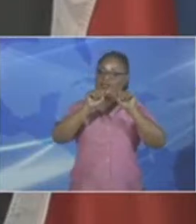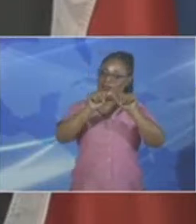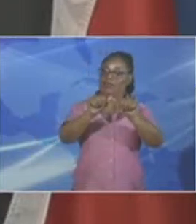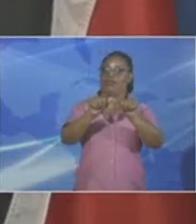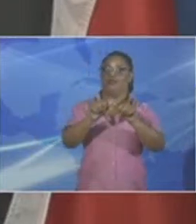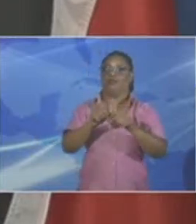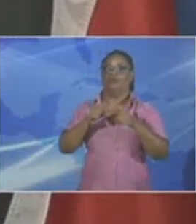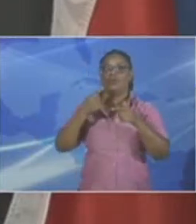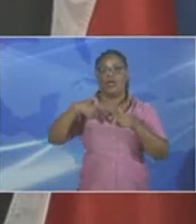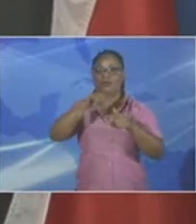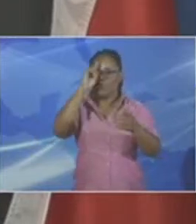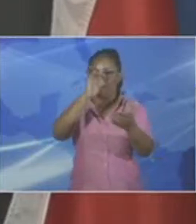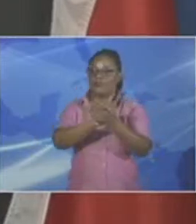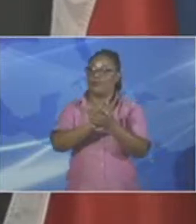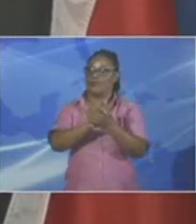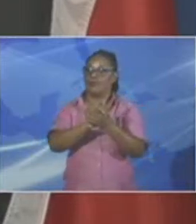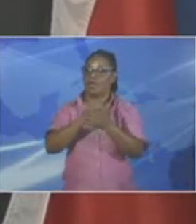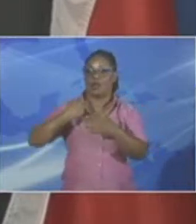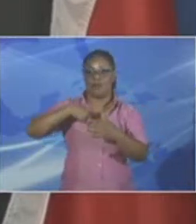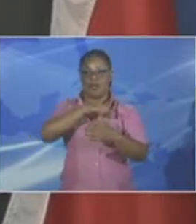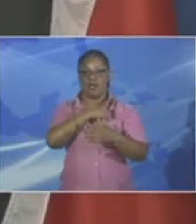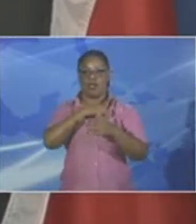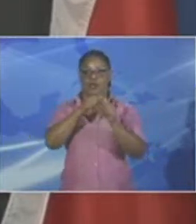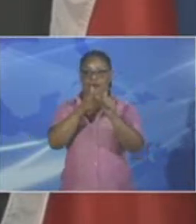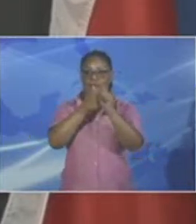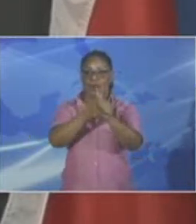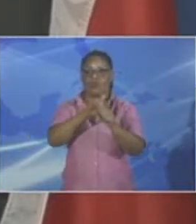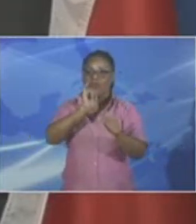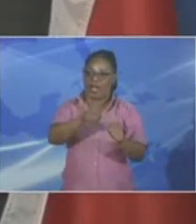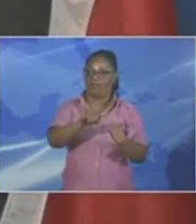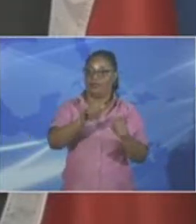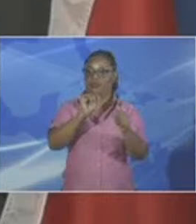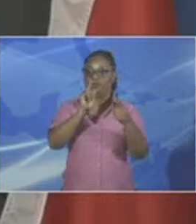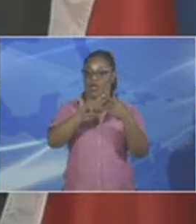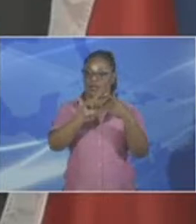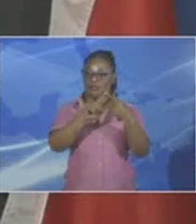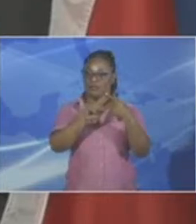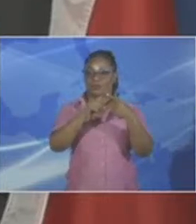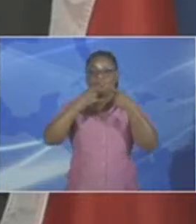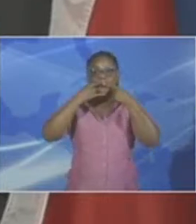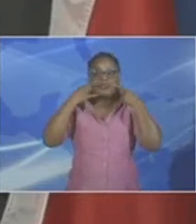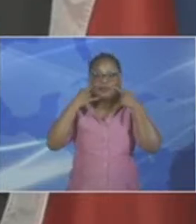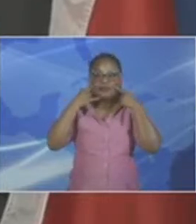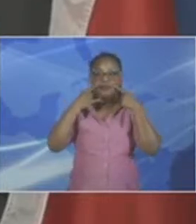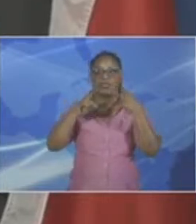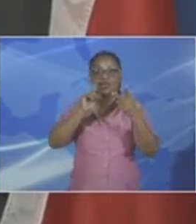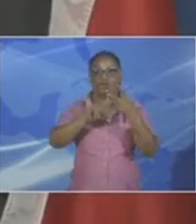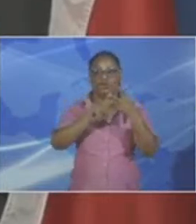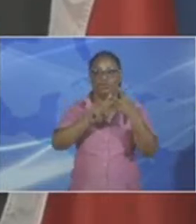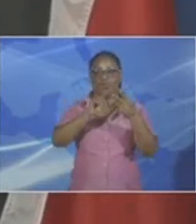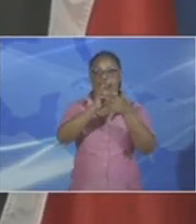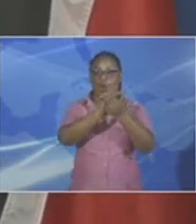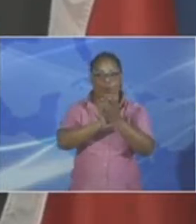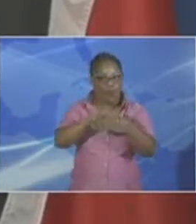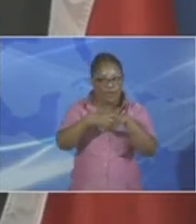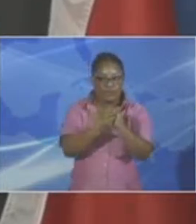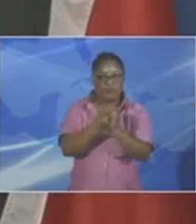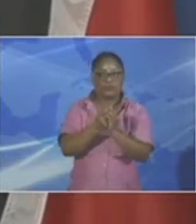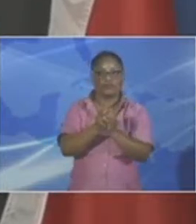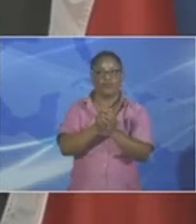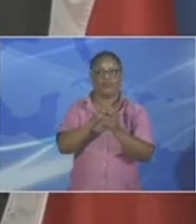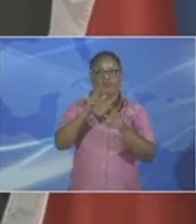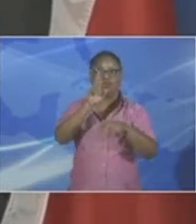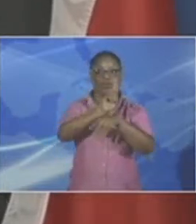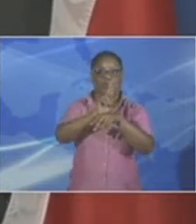know works, which is wear the mask for a while longer, wash the hand, use sanitizer, and of